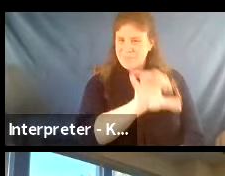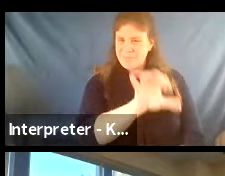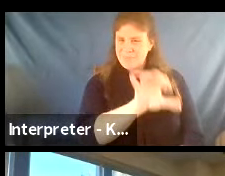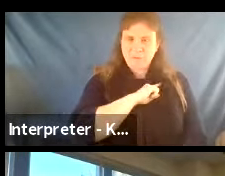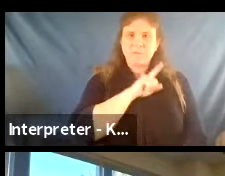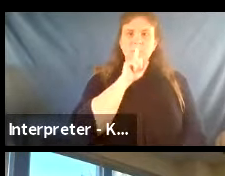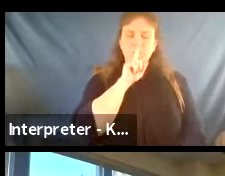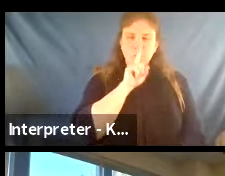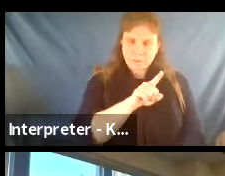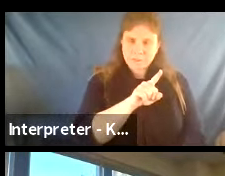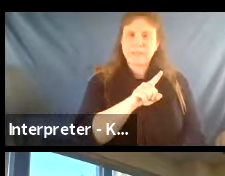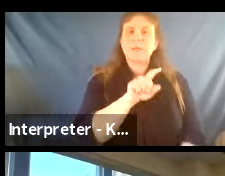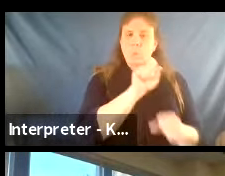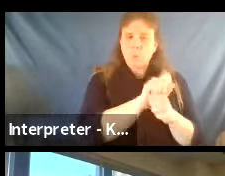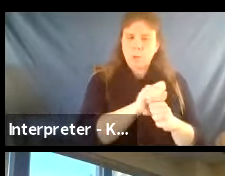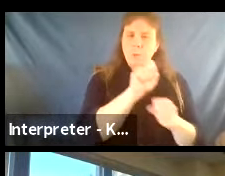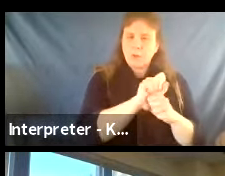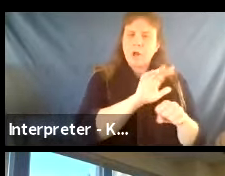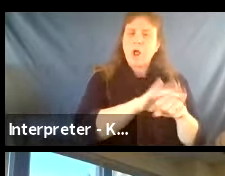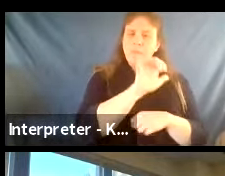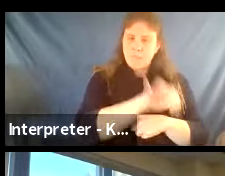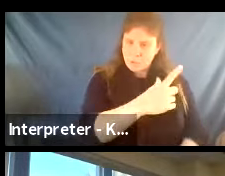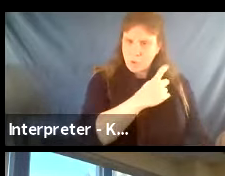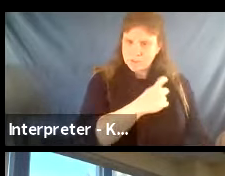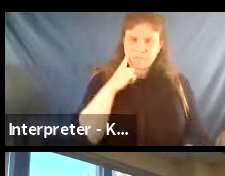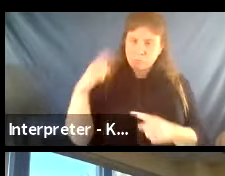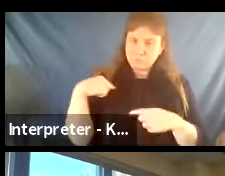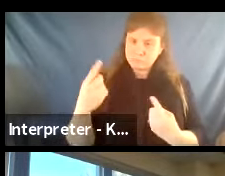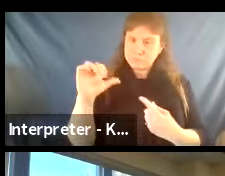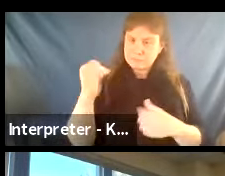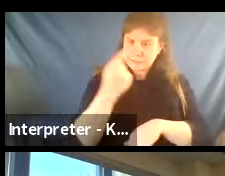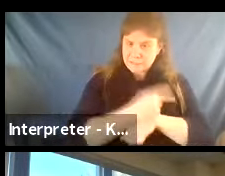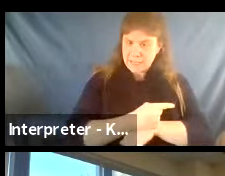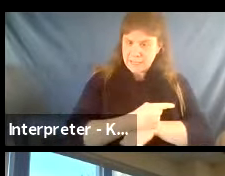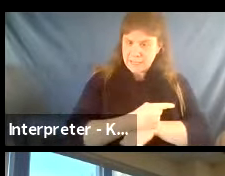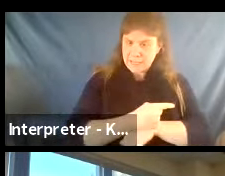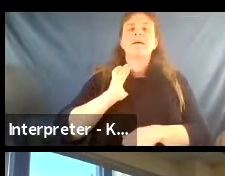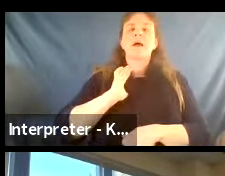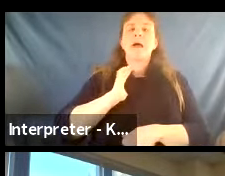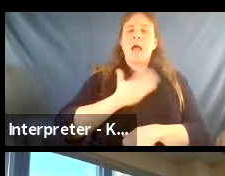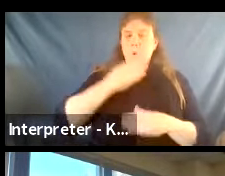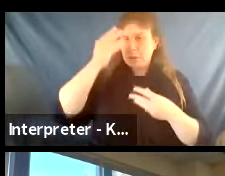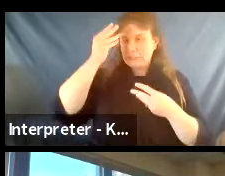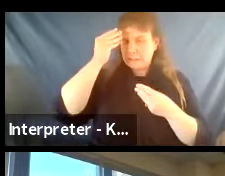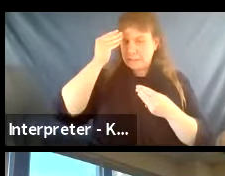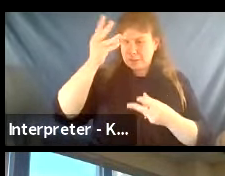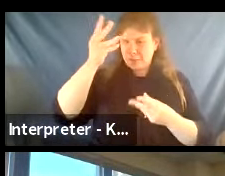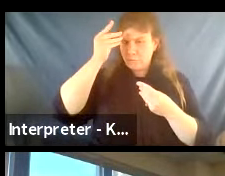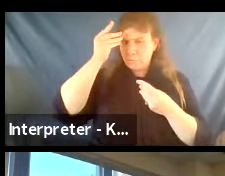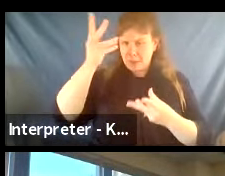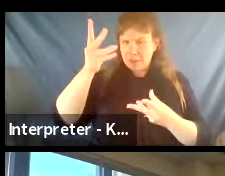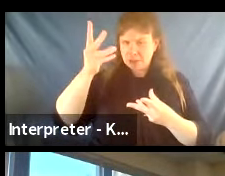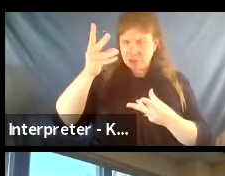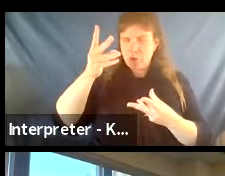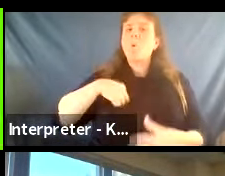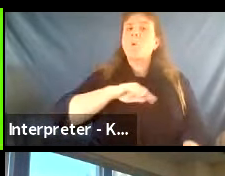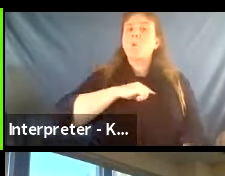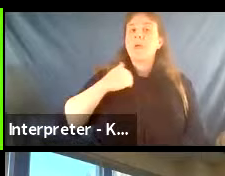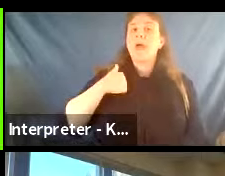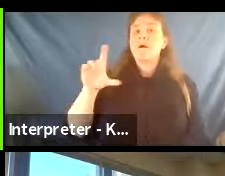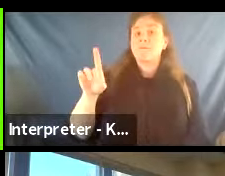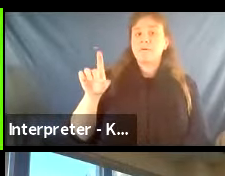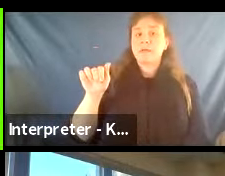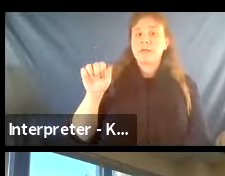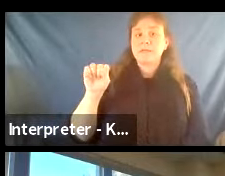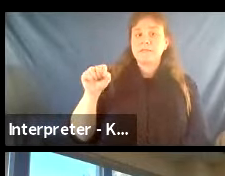really intense work on that. And the data we have, I don't have it right. We do have our dashboard. I have it in